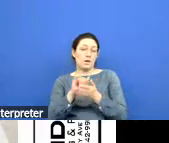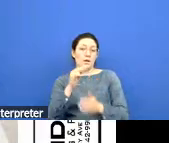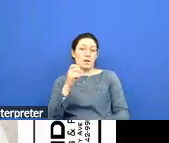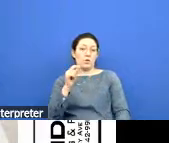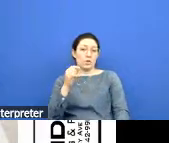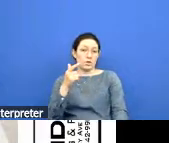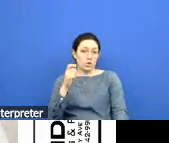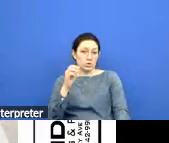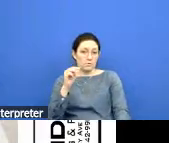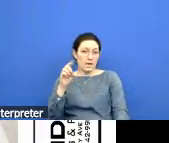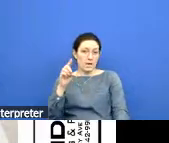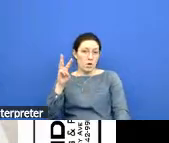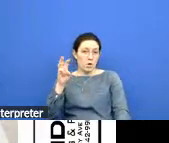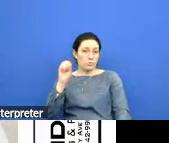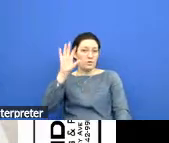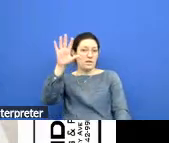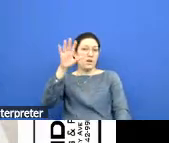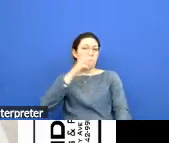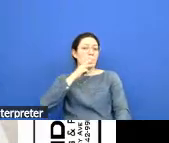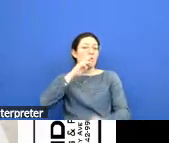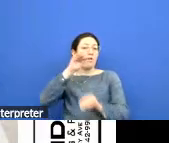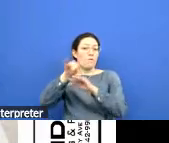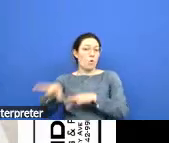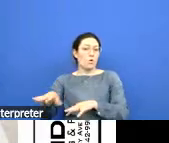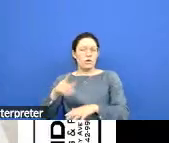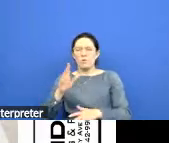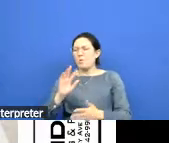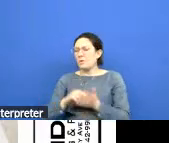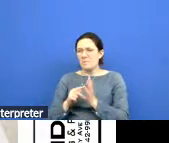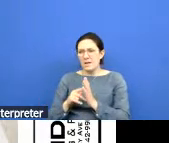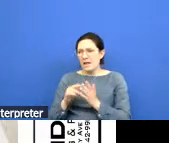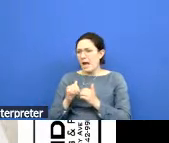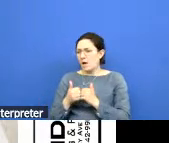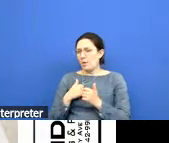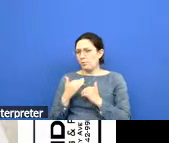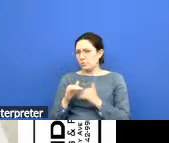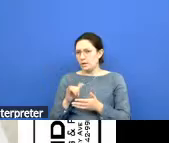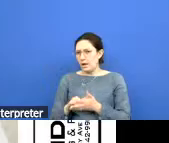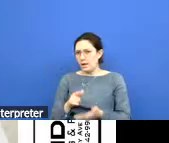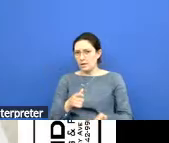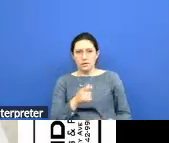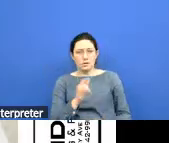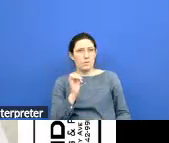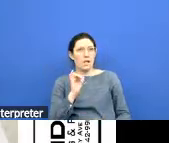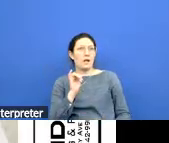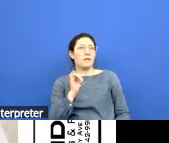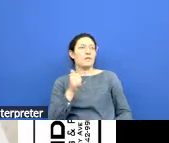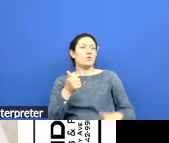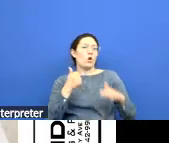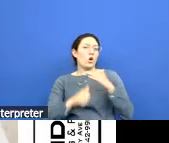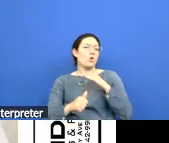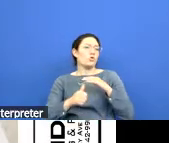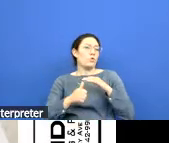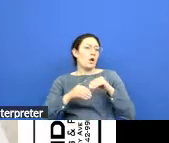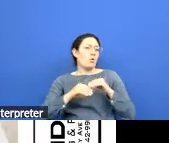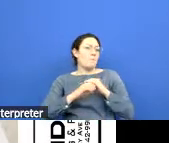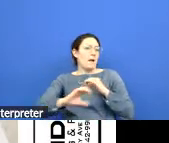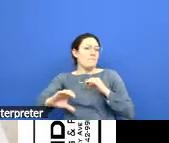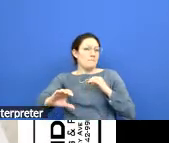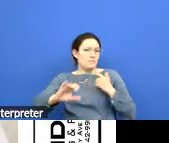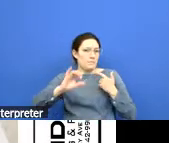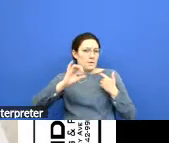Meadows? But I don't know what you mean by that. How do I restrict that? Well, there's a underground pipe that comes